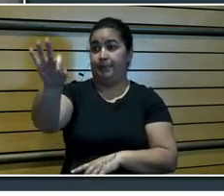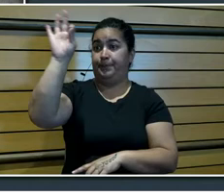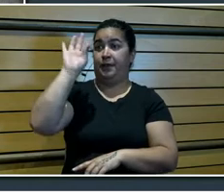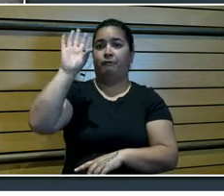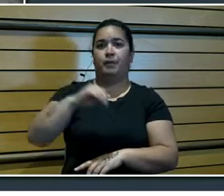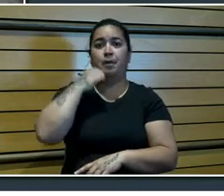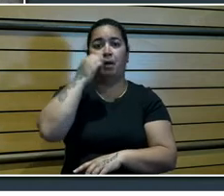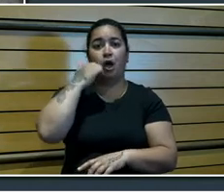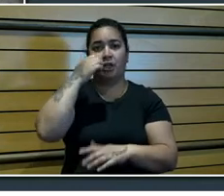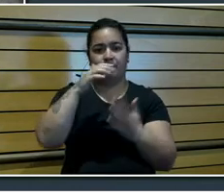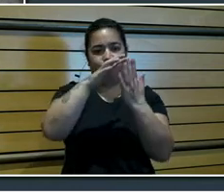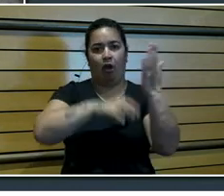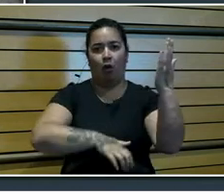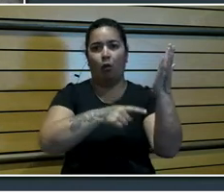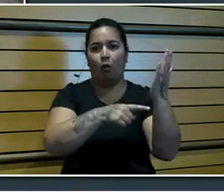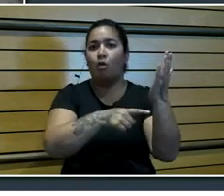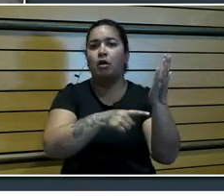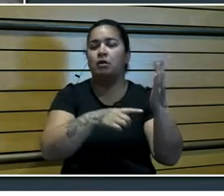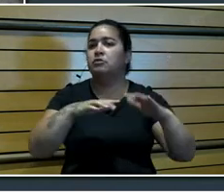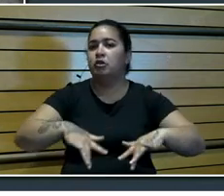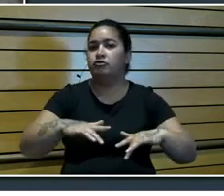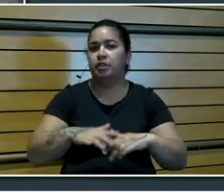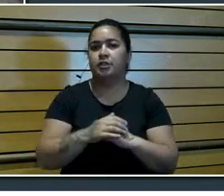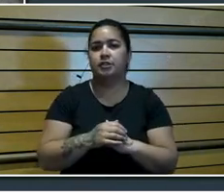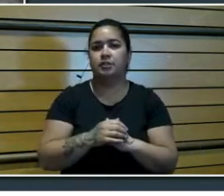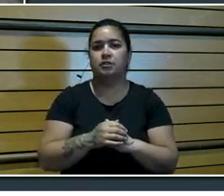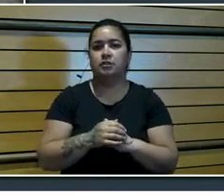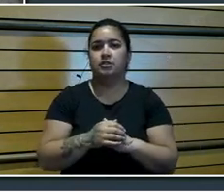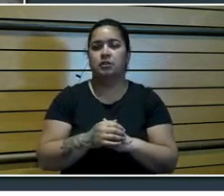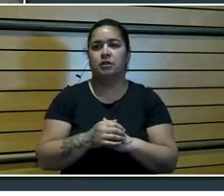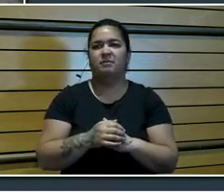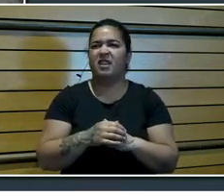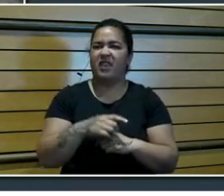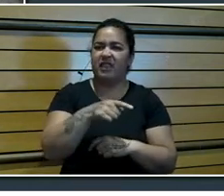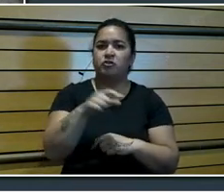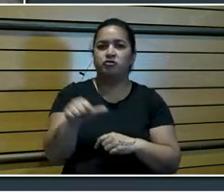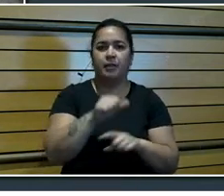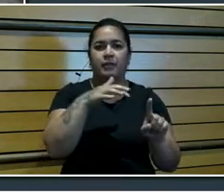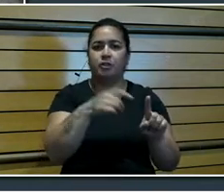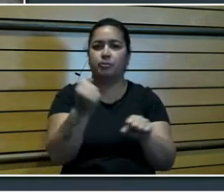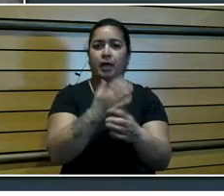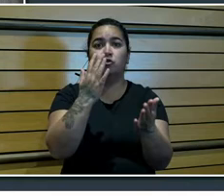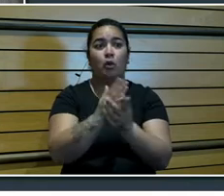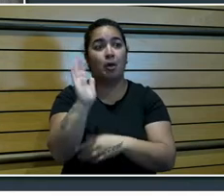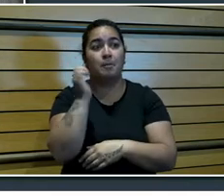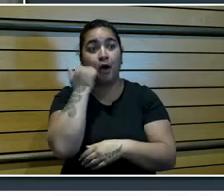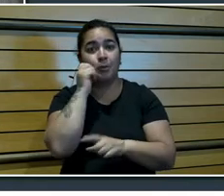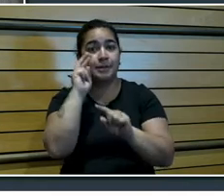roll would ensure that a specifically Māori perspective is present and voting in all local decision